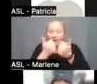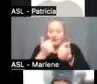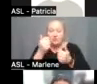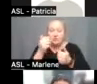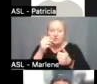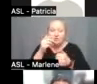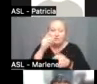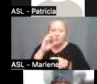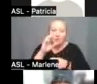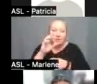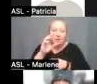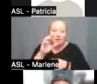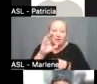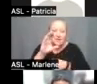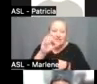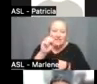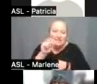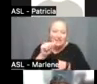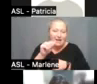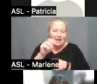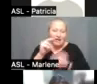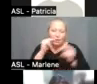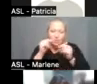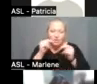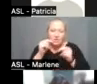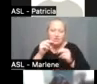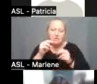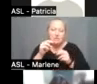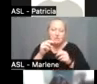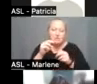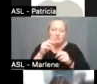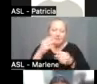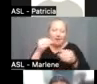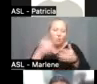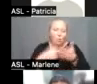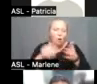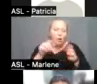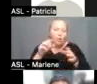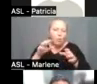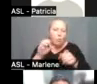negotiations and the work that we have ahead of us as we transition out of the pandemic